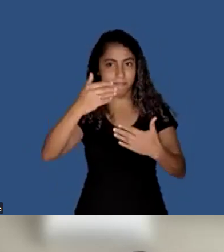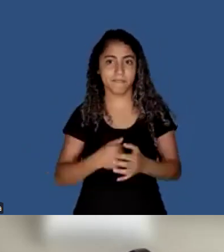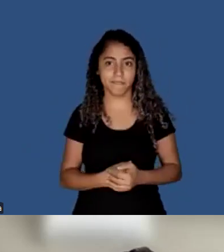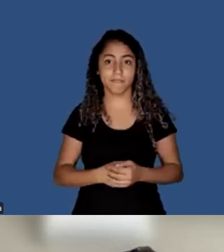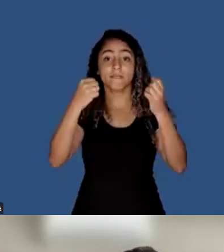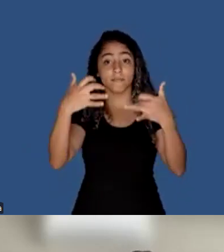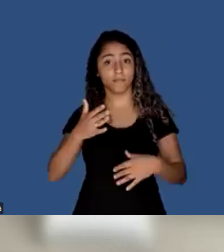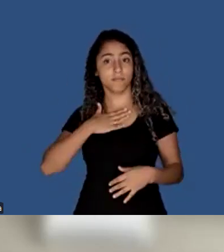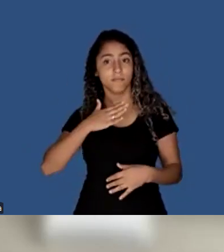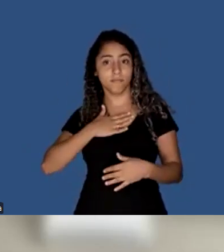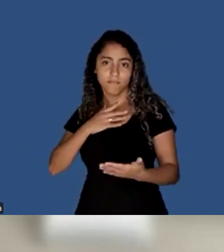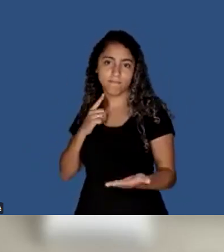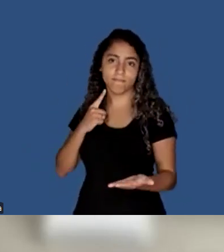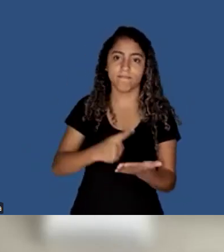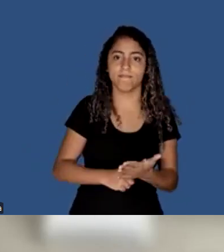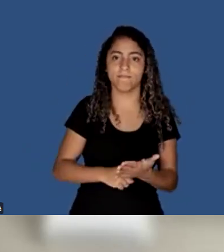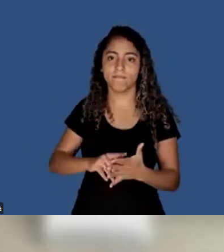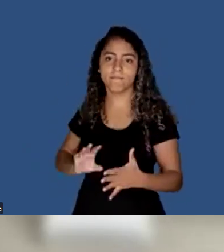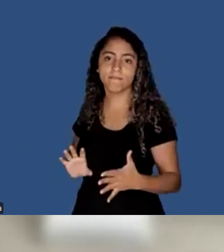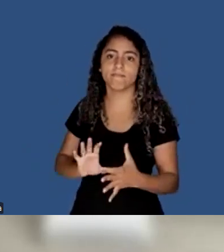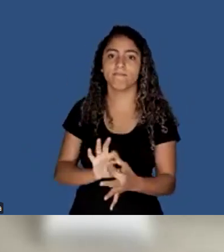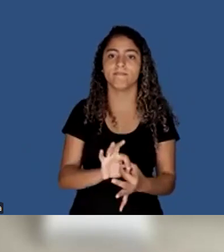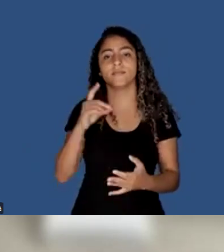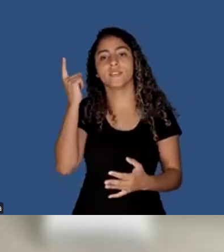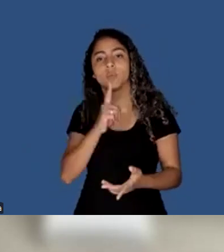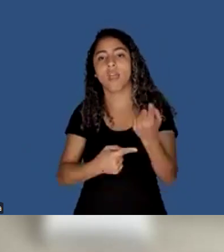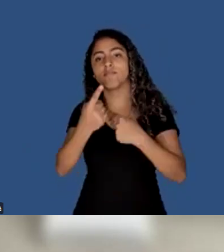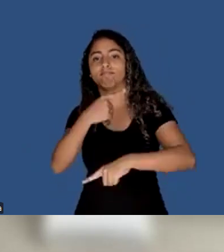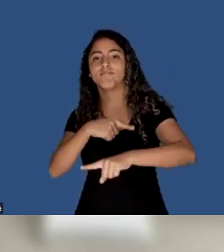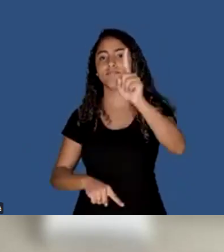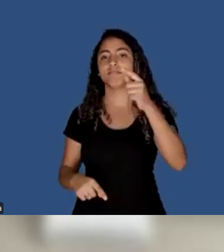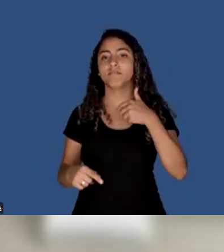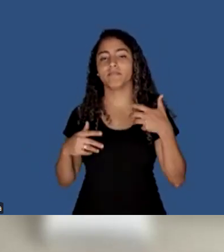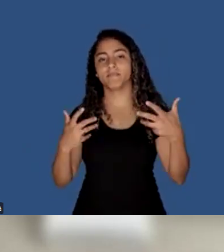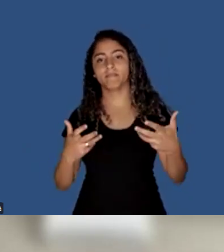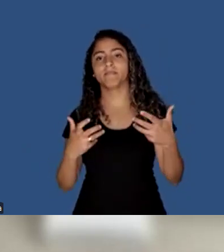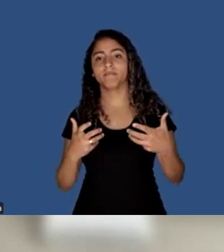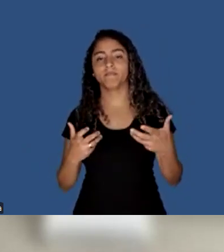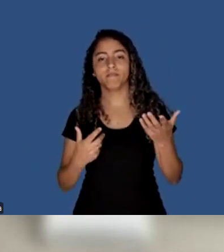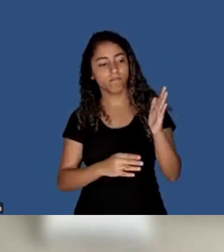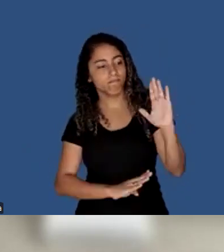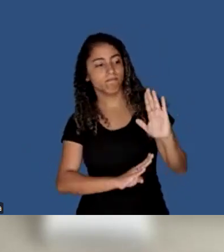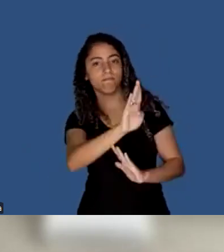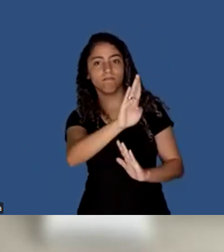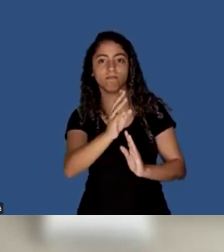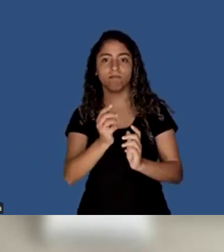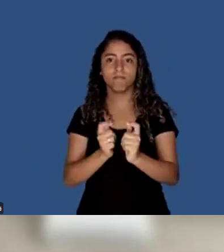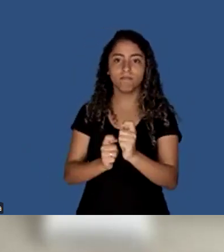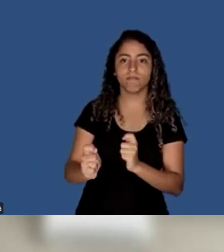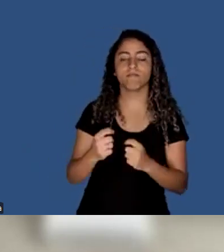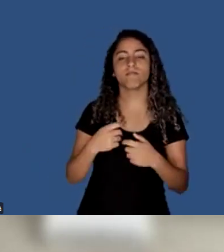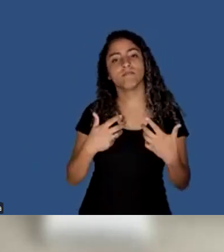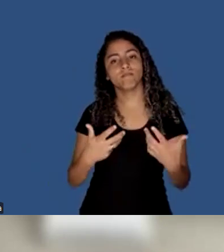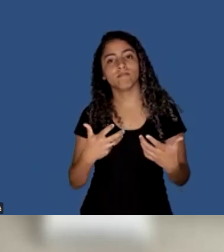morning. I'd like to reinforce my commitment and energy for us to achieve the established goals